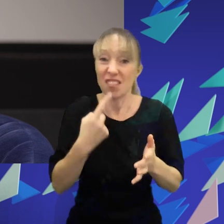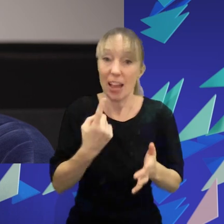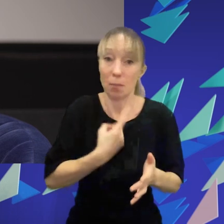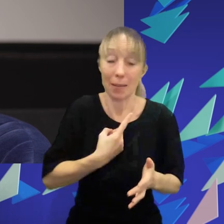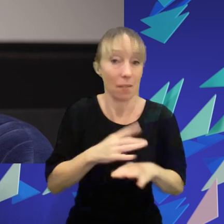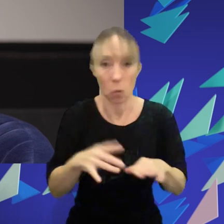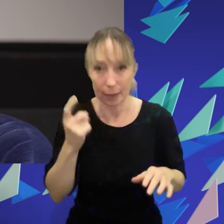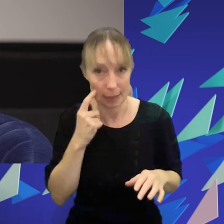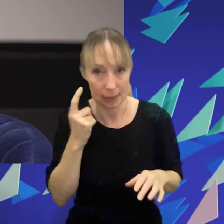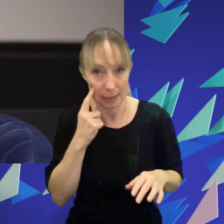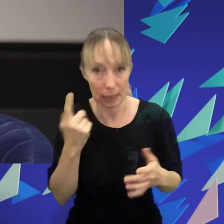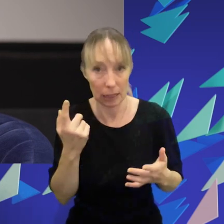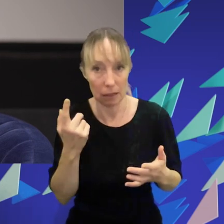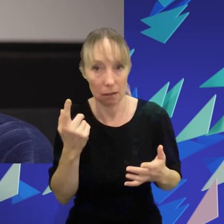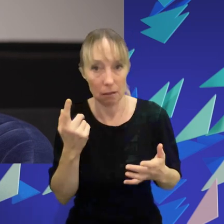but